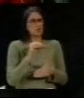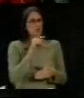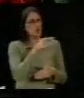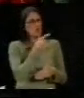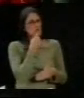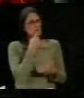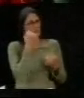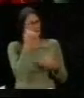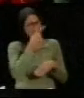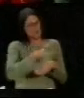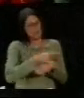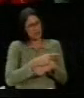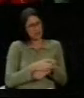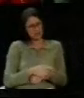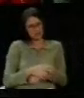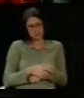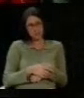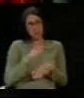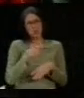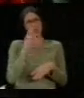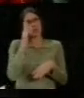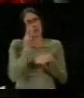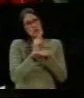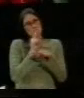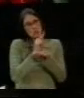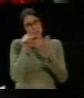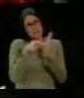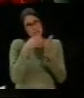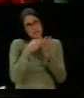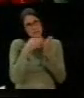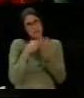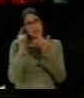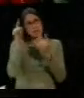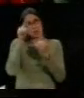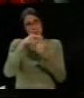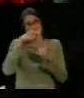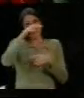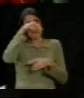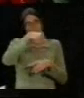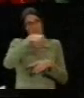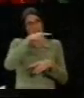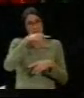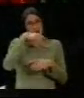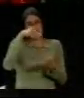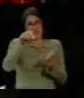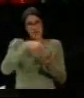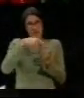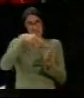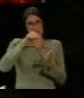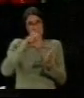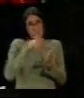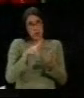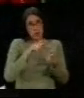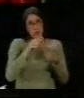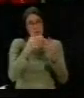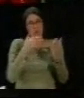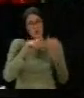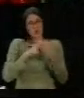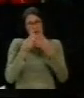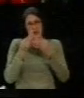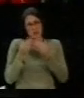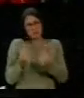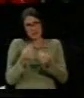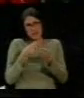today that you're going to use this money towards this park, but you're going to make, before you start spending